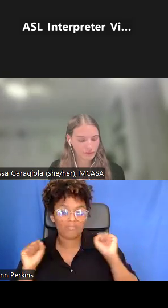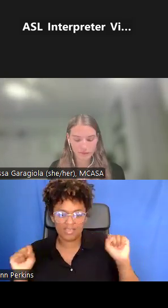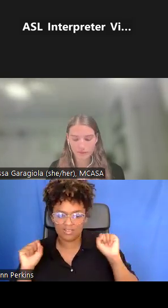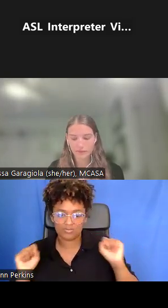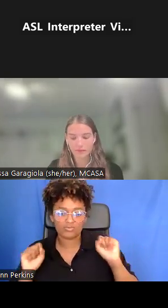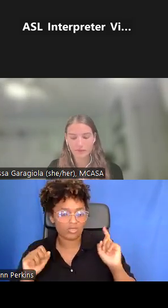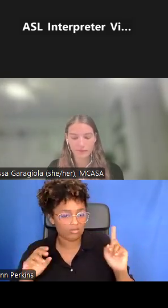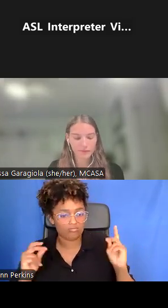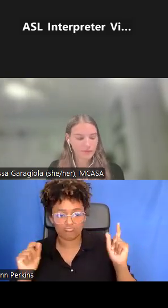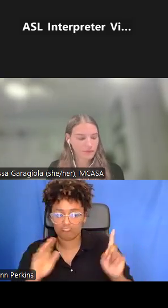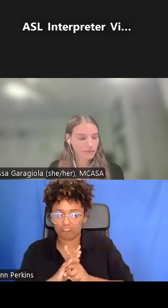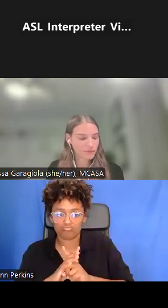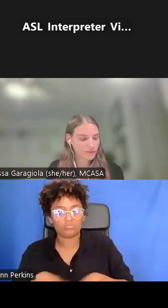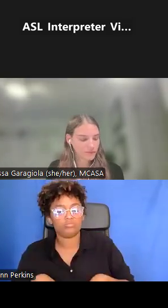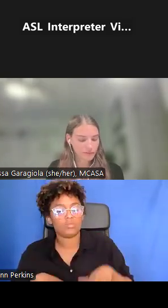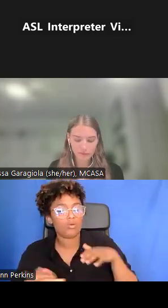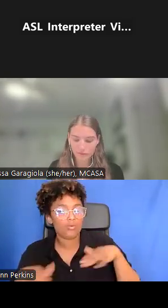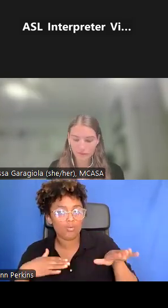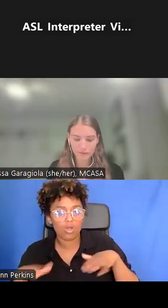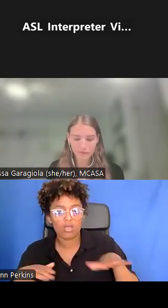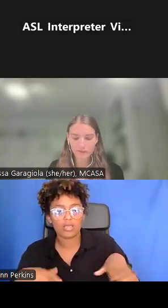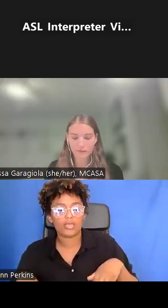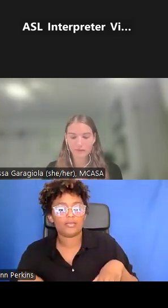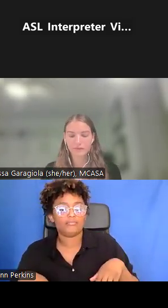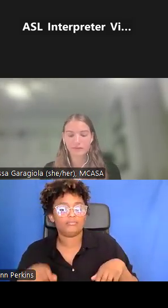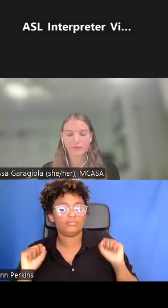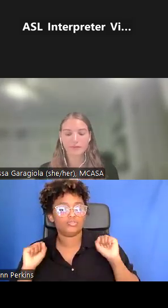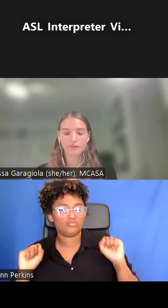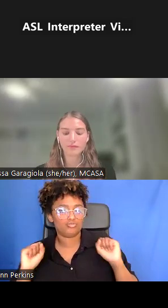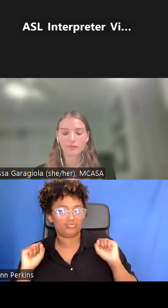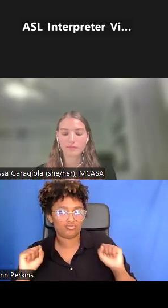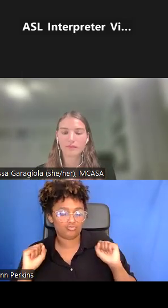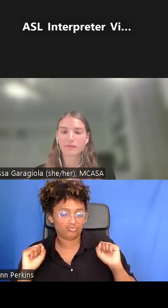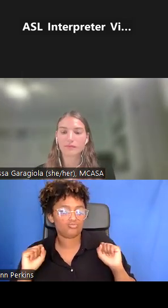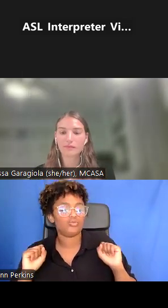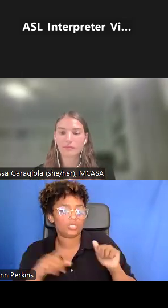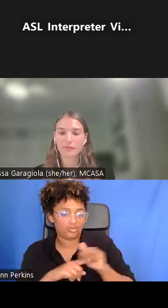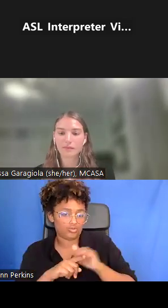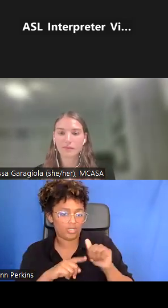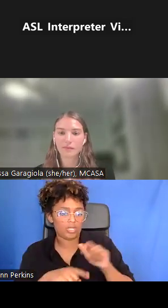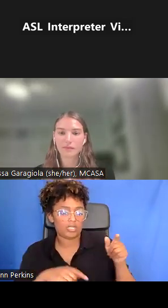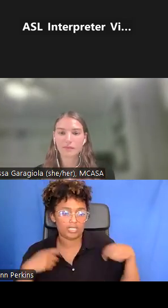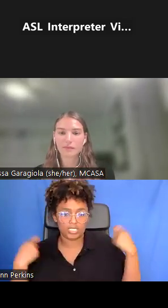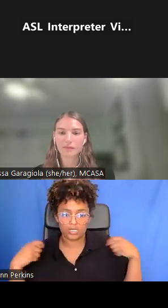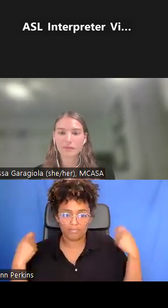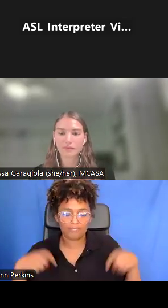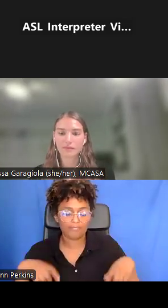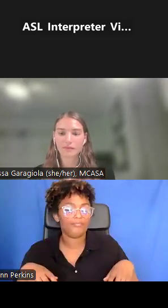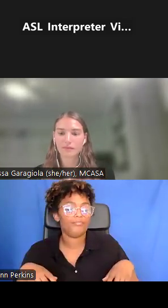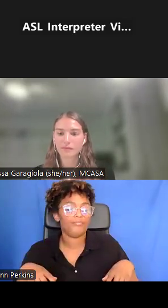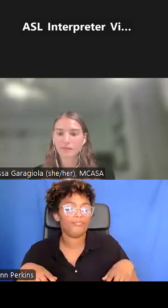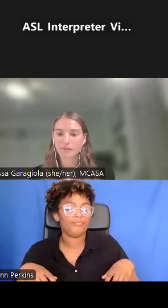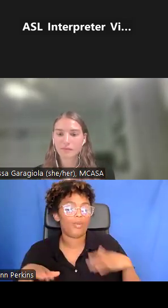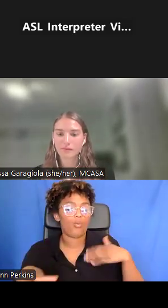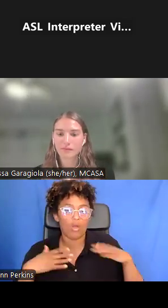right away, walking, strength training at the gym, walking their dog. Oh yeah, these are great.